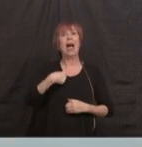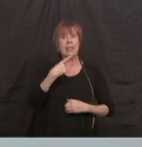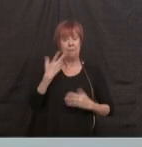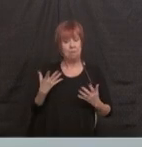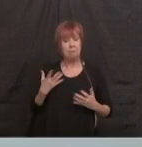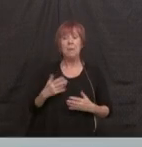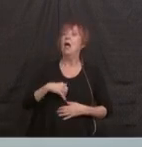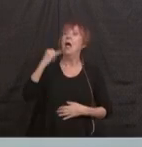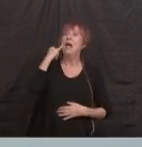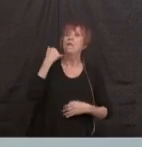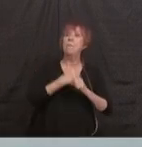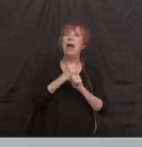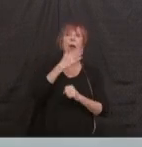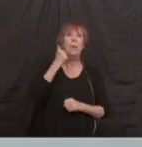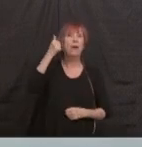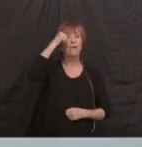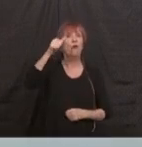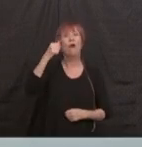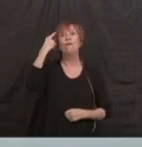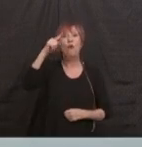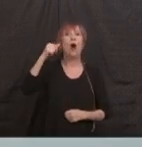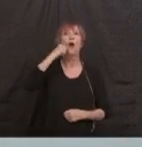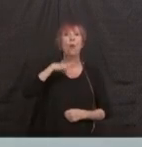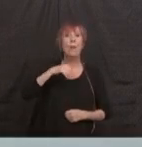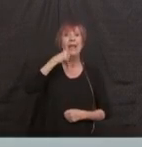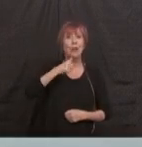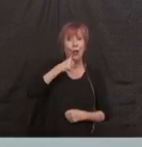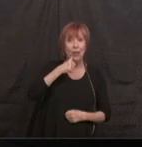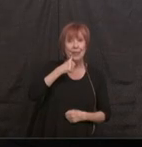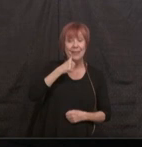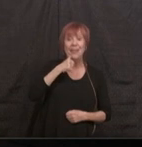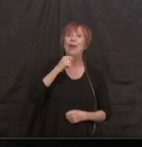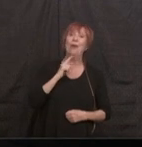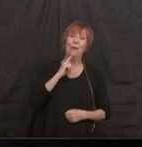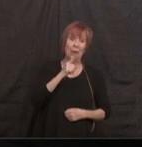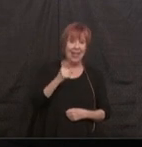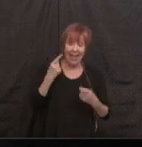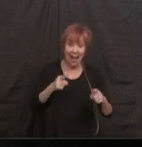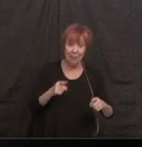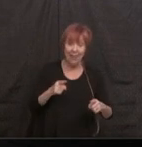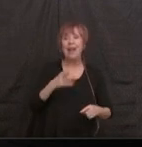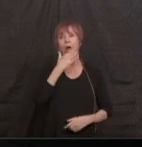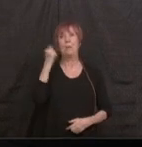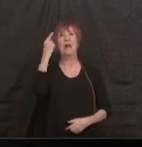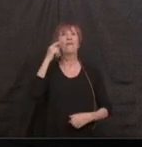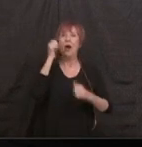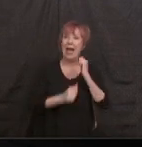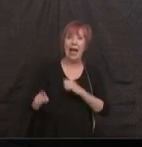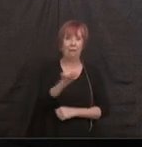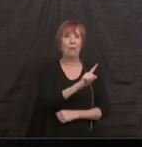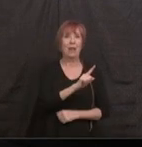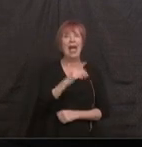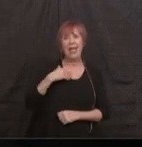for women and girls, we have actually made it better for everybody. And I know our board of supervisors embraces that as